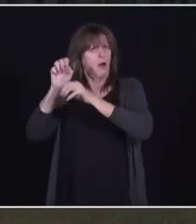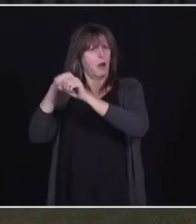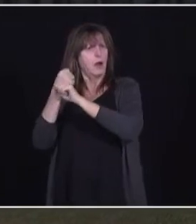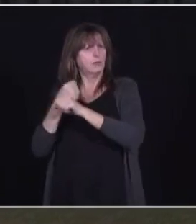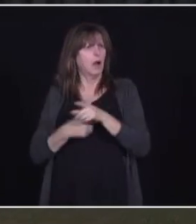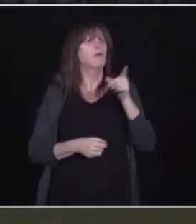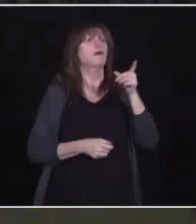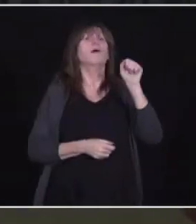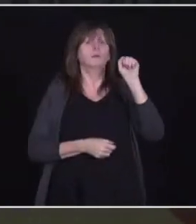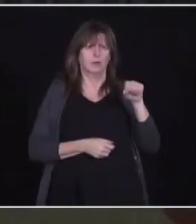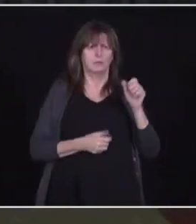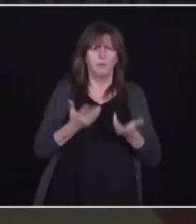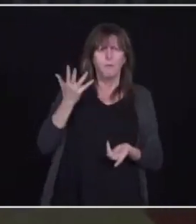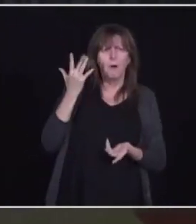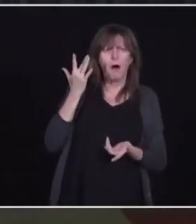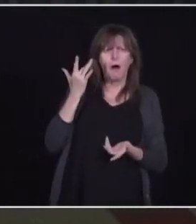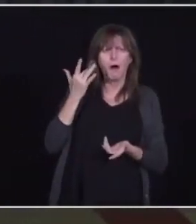of Health.